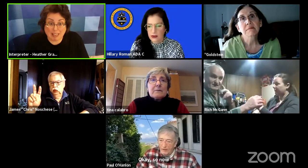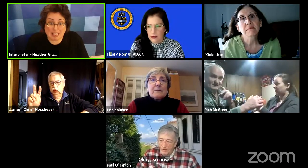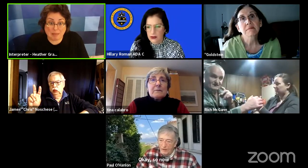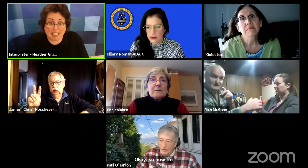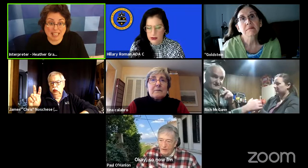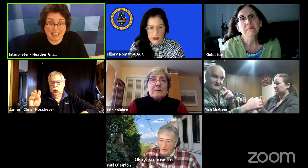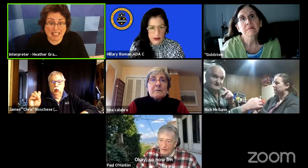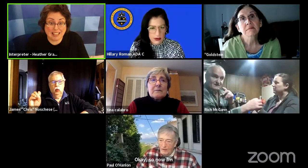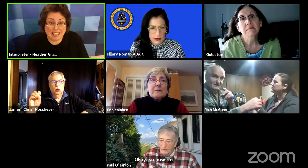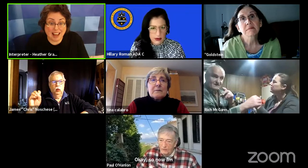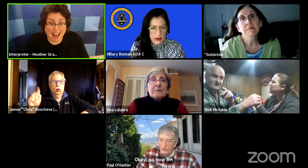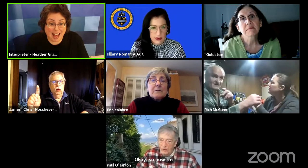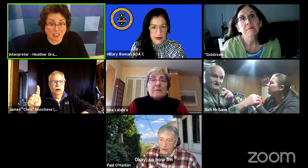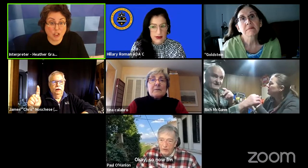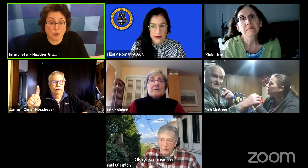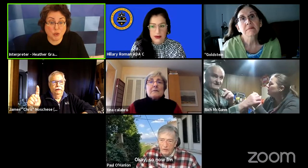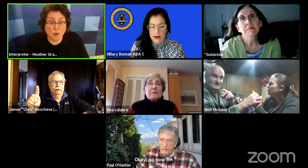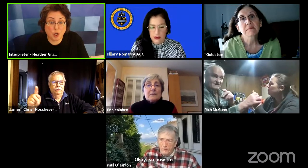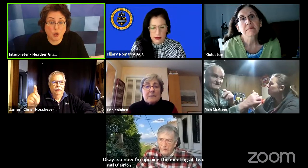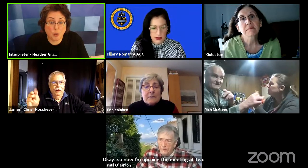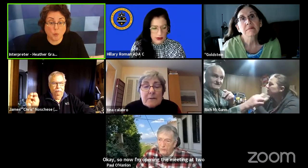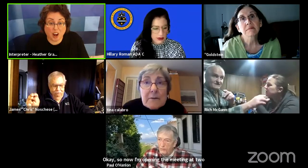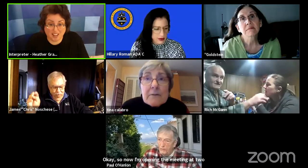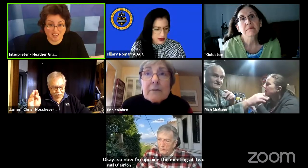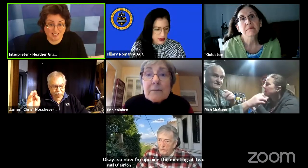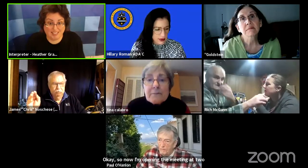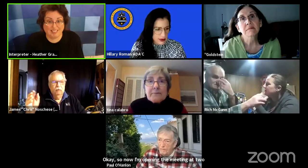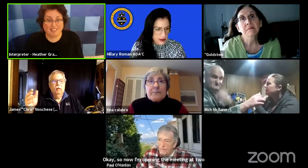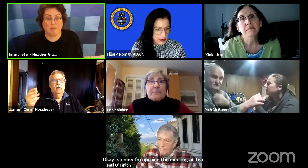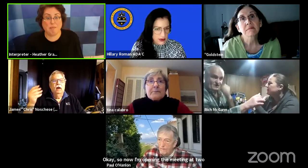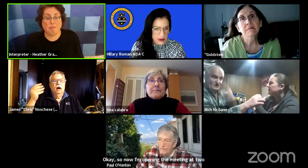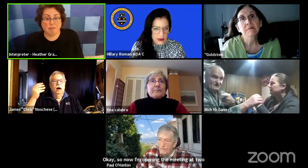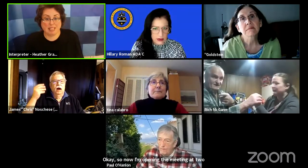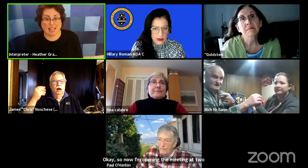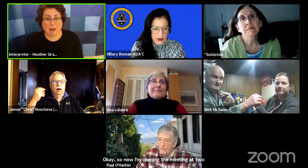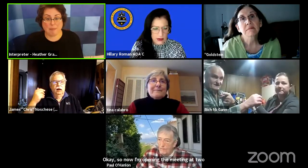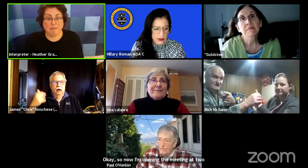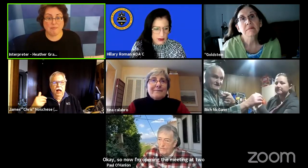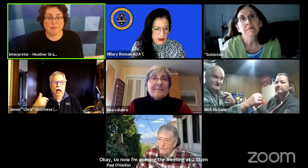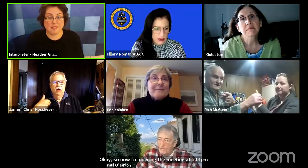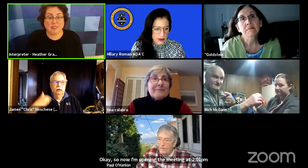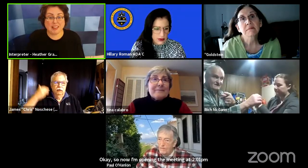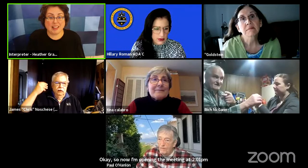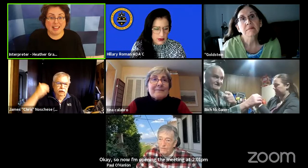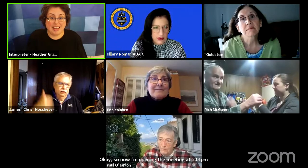I'm opening the meeting at 2:01 p.m.